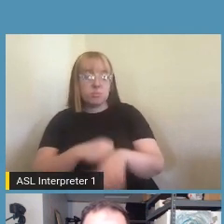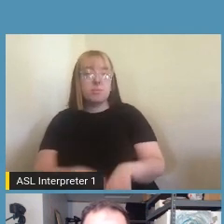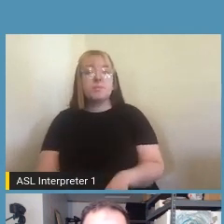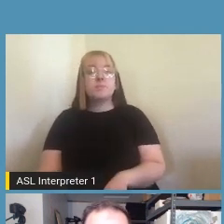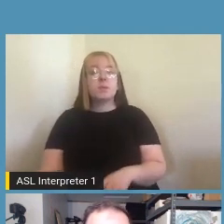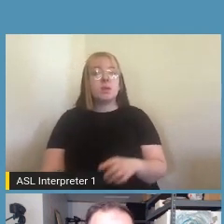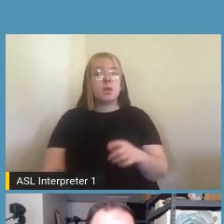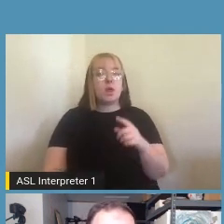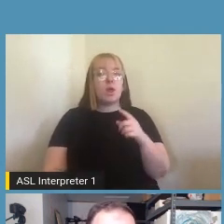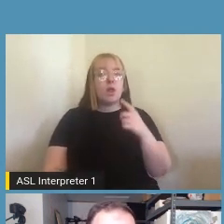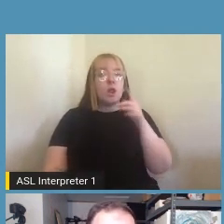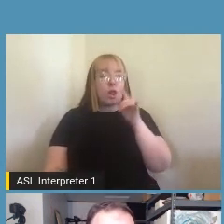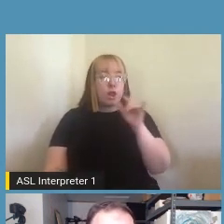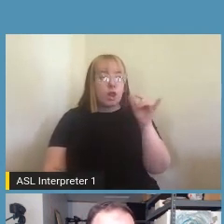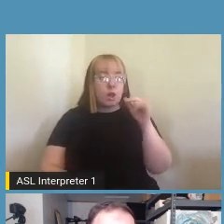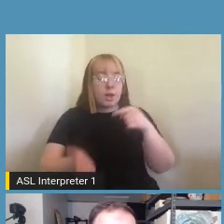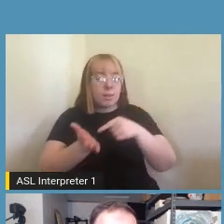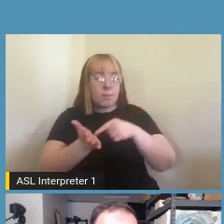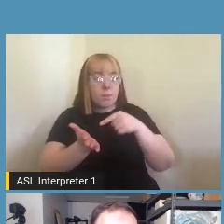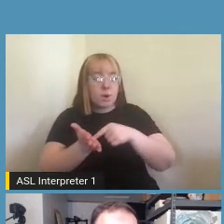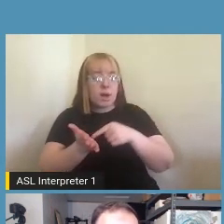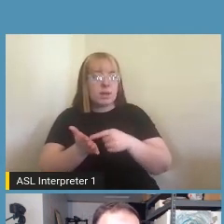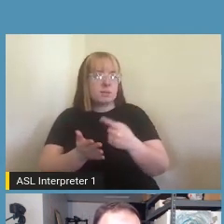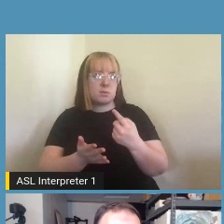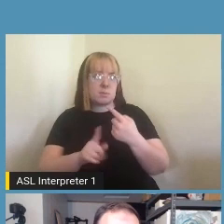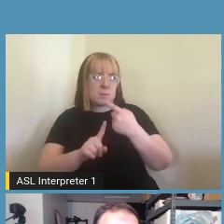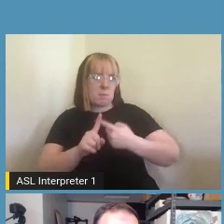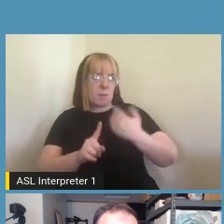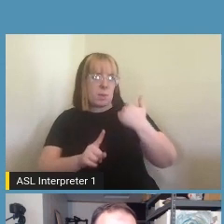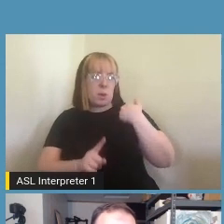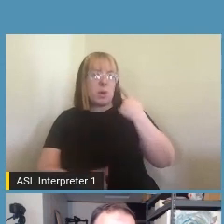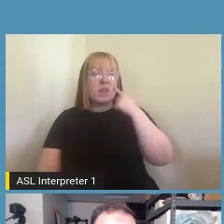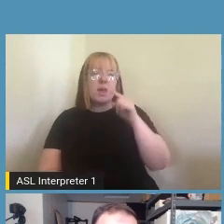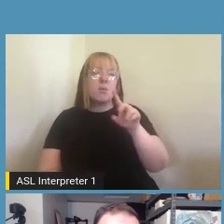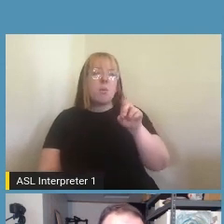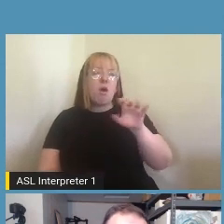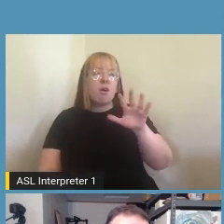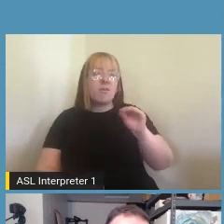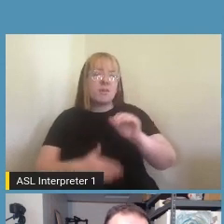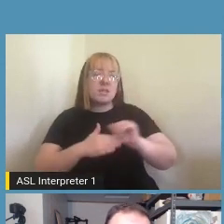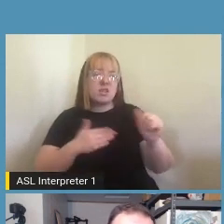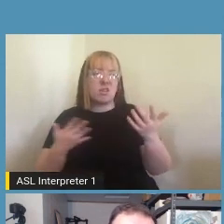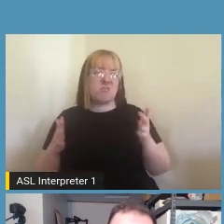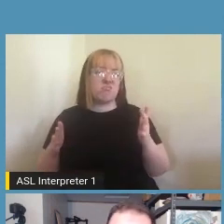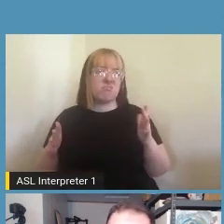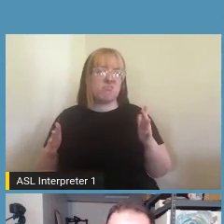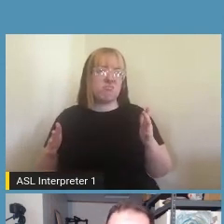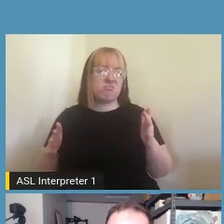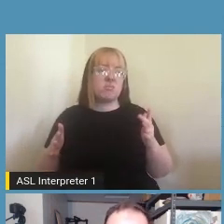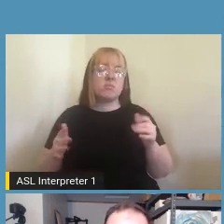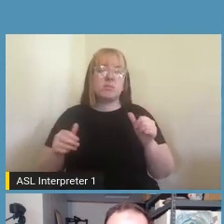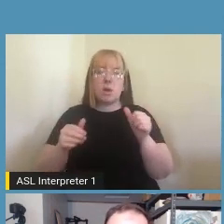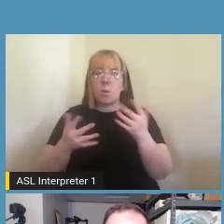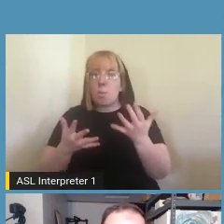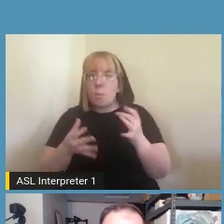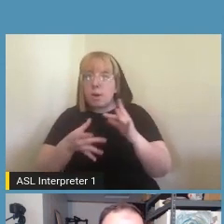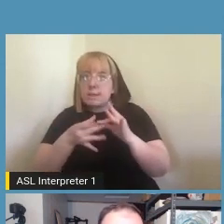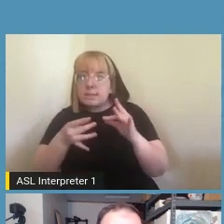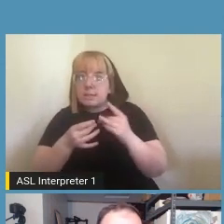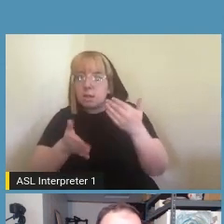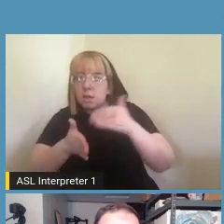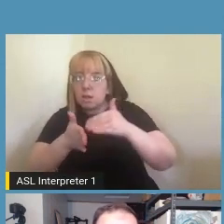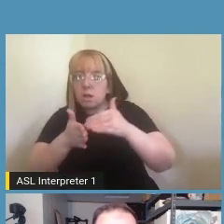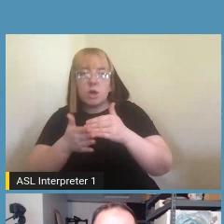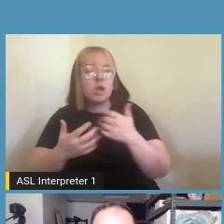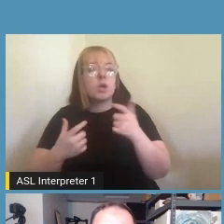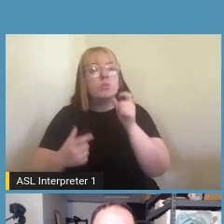it was only $150. So I just wanted to reiterate, and I will continue to reiterate, you don't need millions